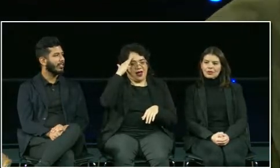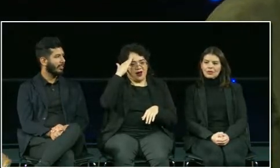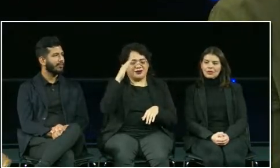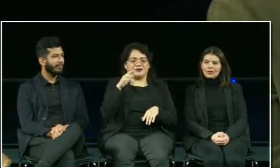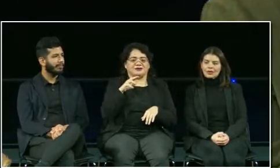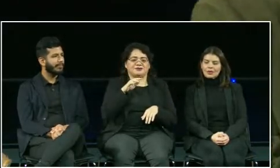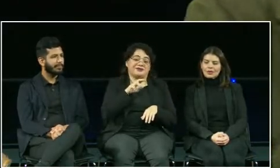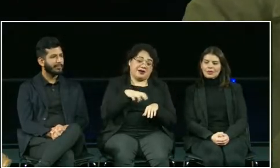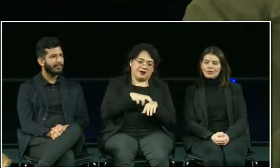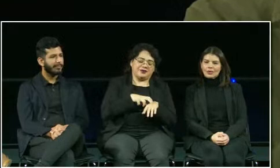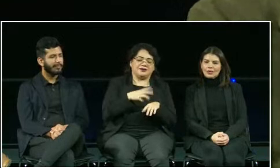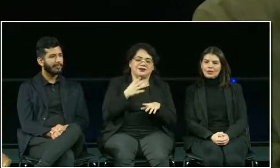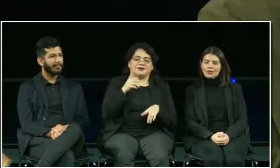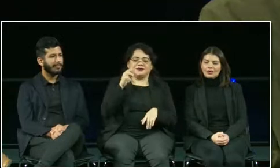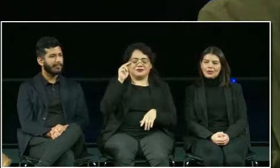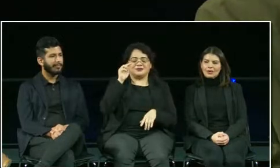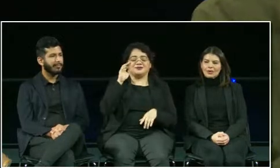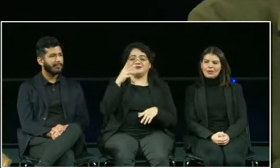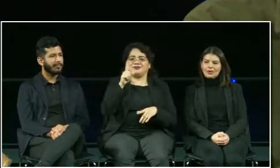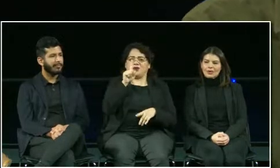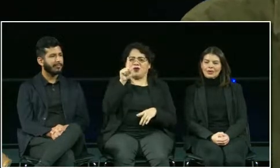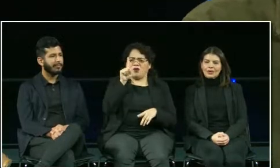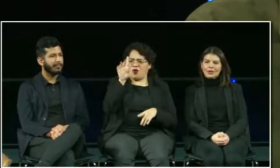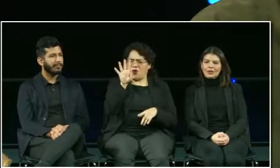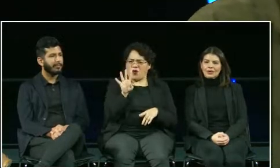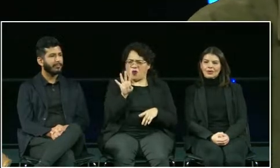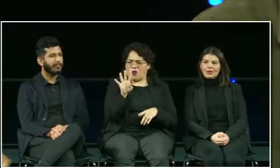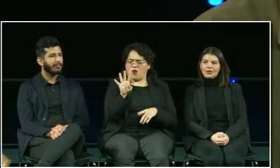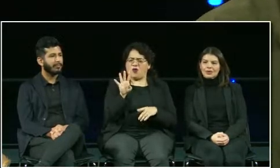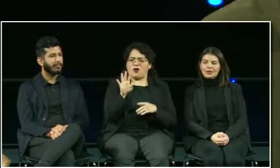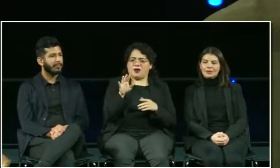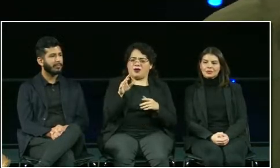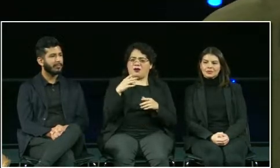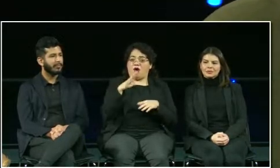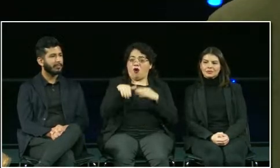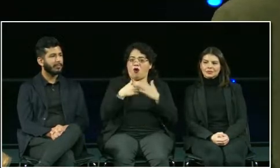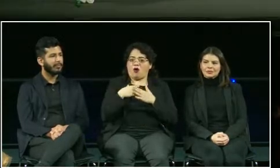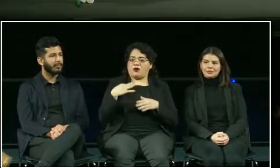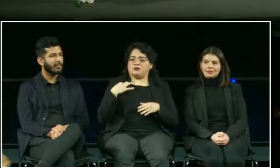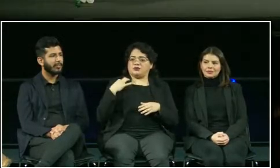and the I think a quarter of the nominees are Irish in the acting categories. Yeah.